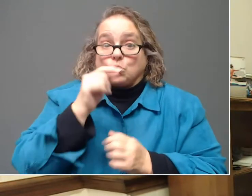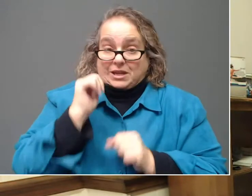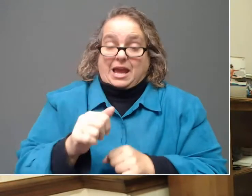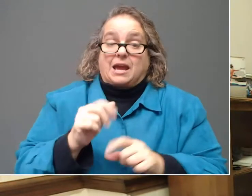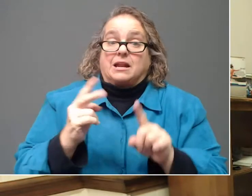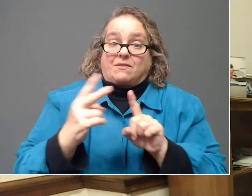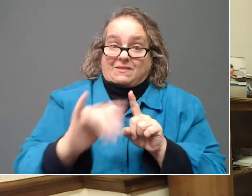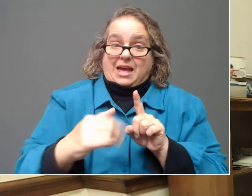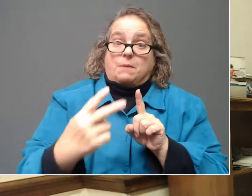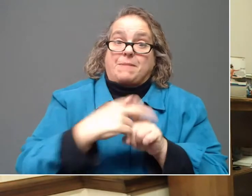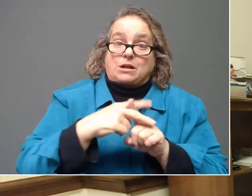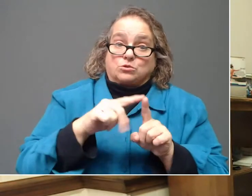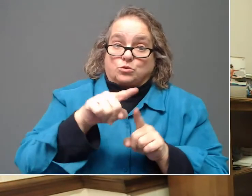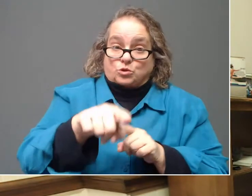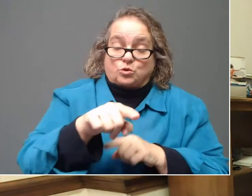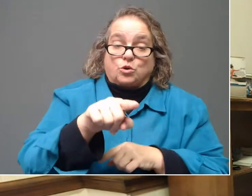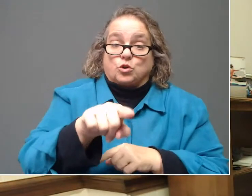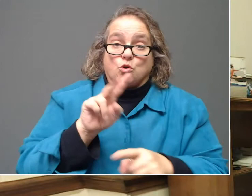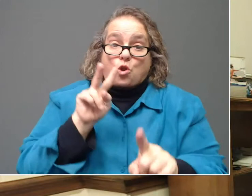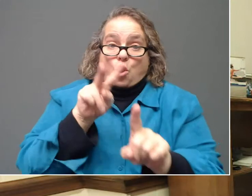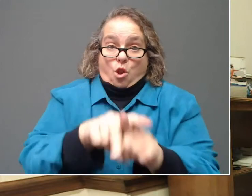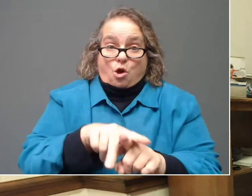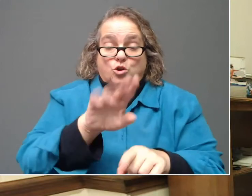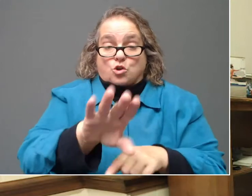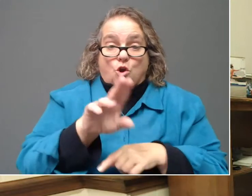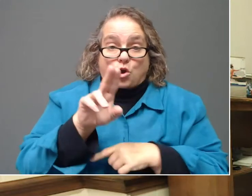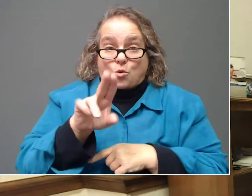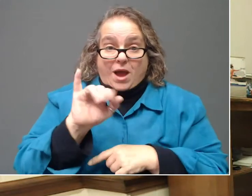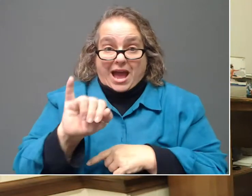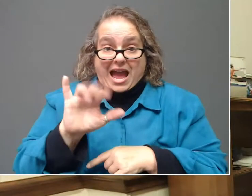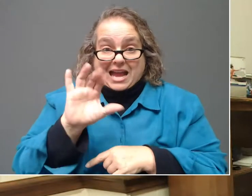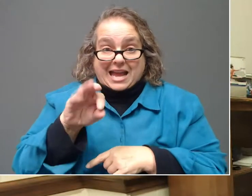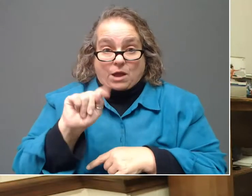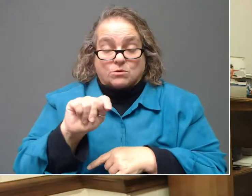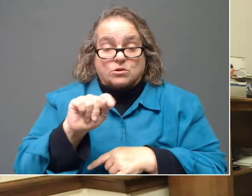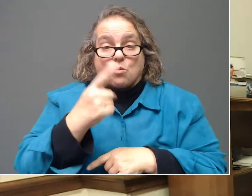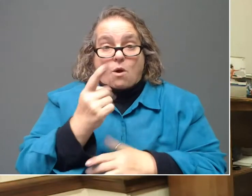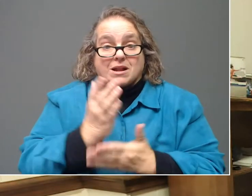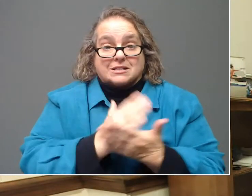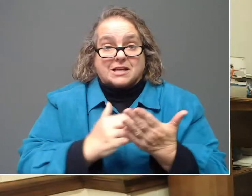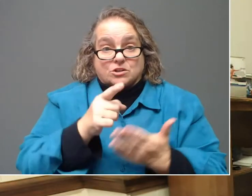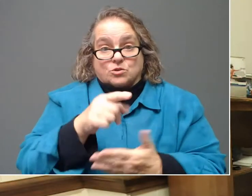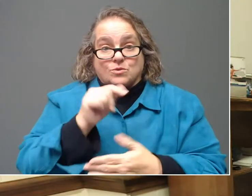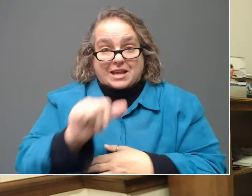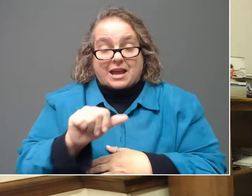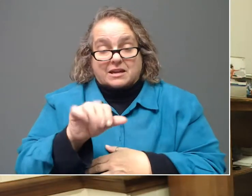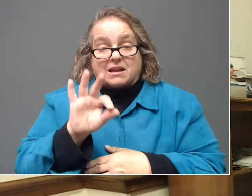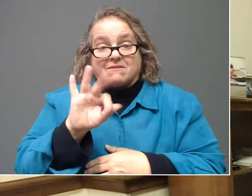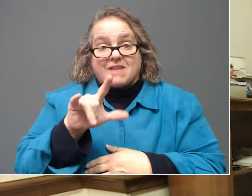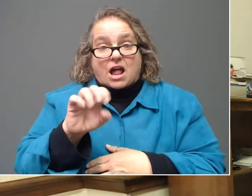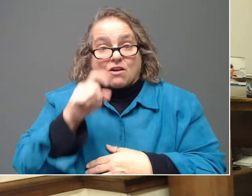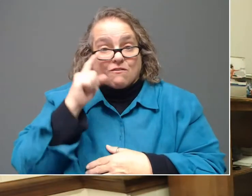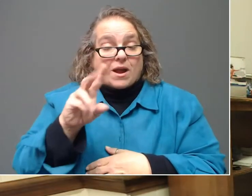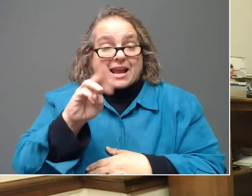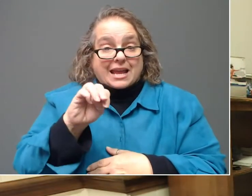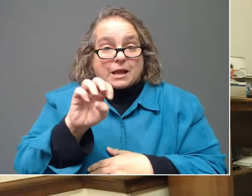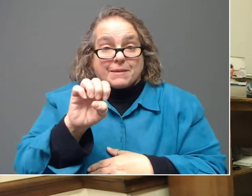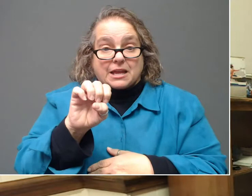UI account, there's a section under My Account where you can click File for MEUC and you can apply